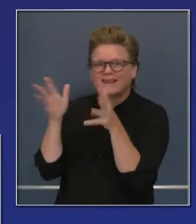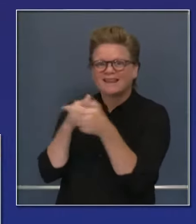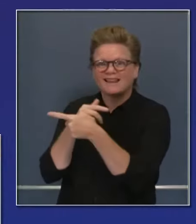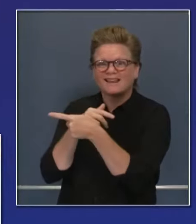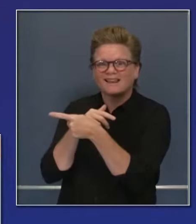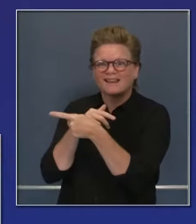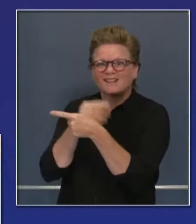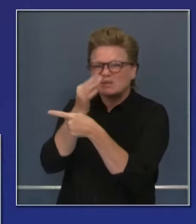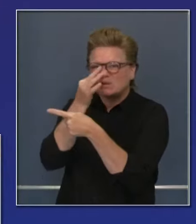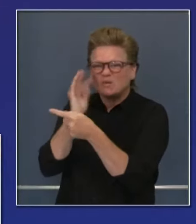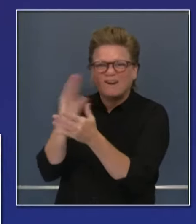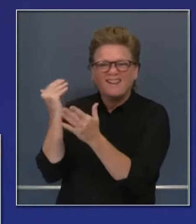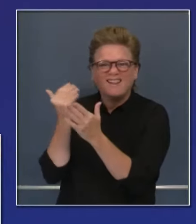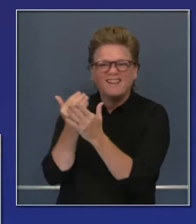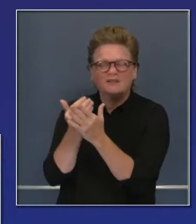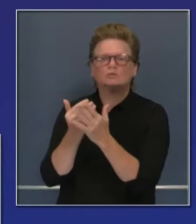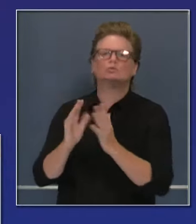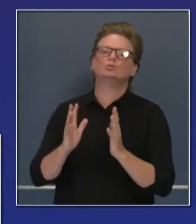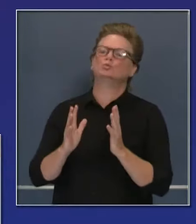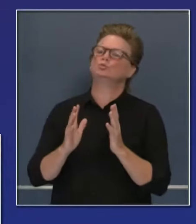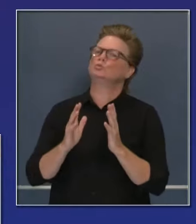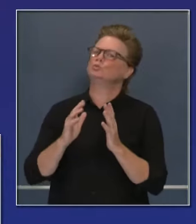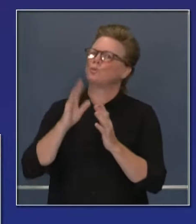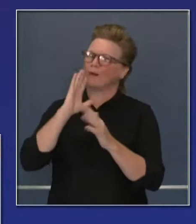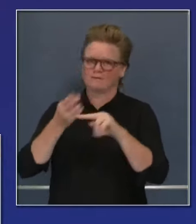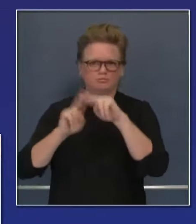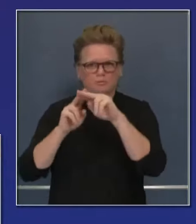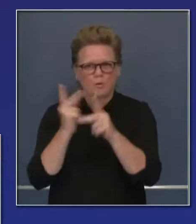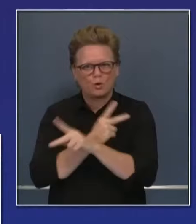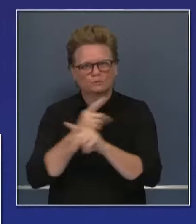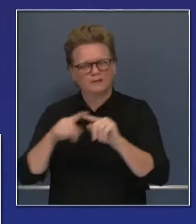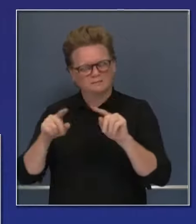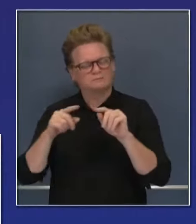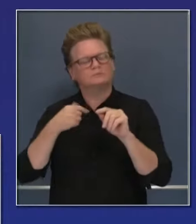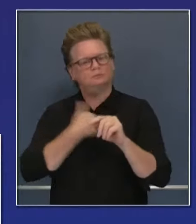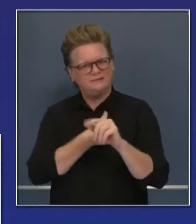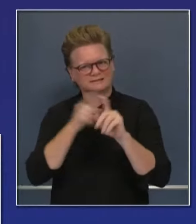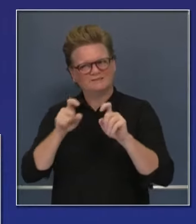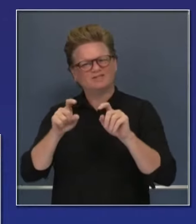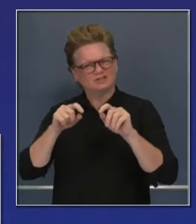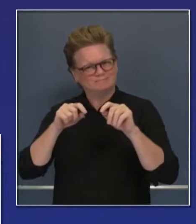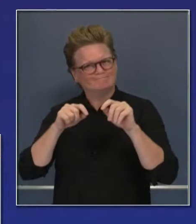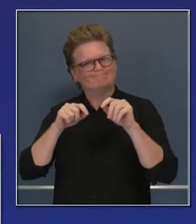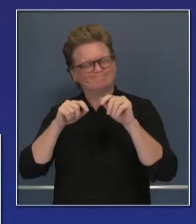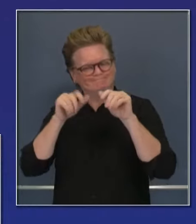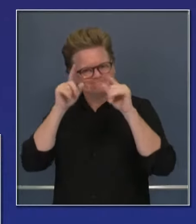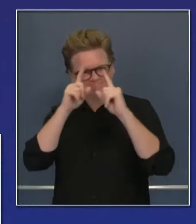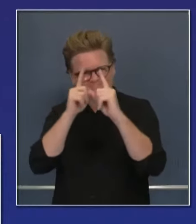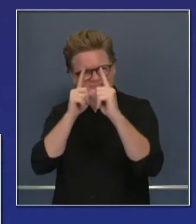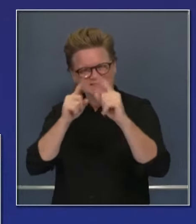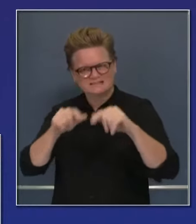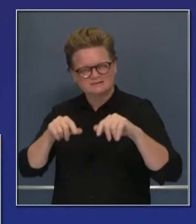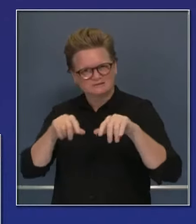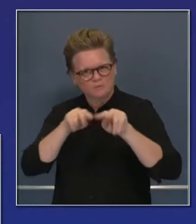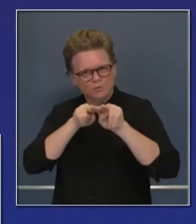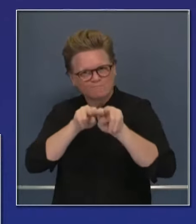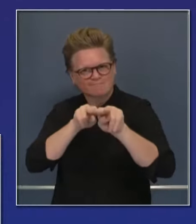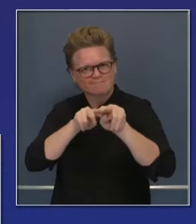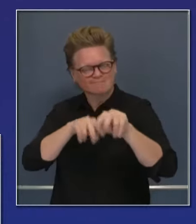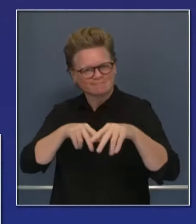It's demonstrable in those containment numbers, but with wind events that we're experiencing currently and what we anticipate over the next